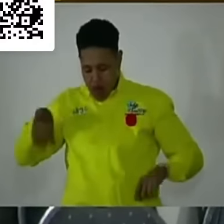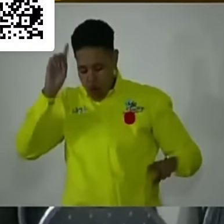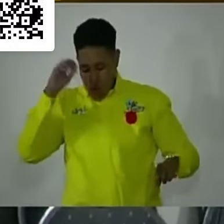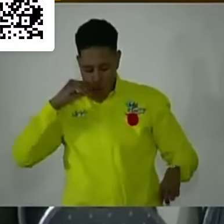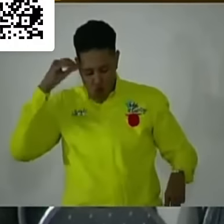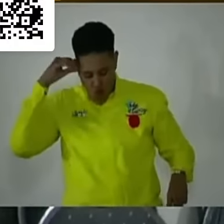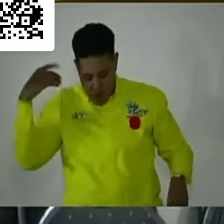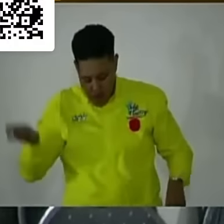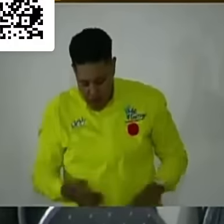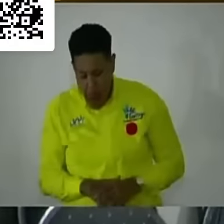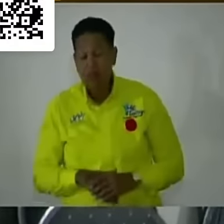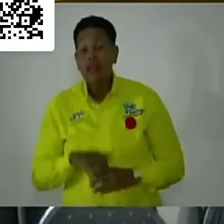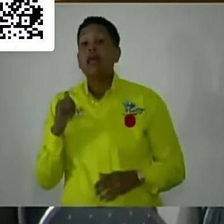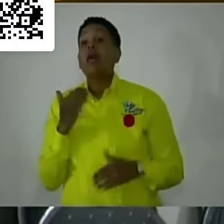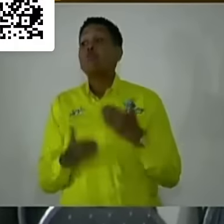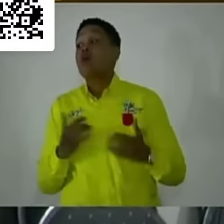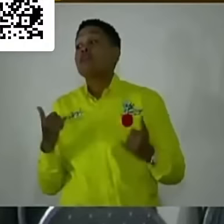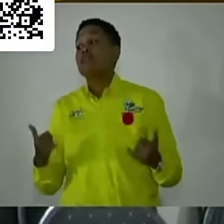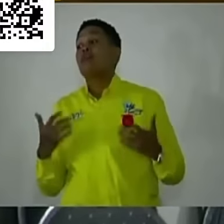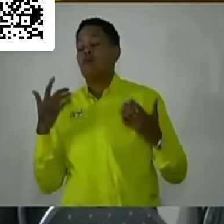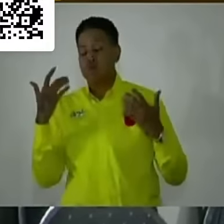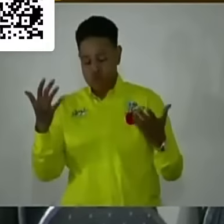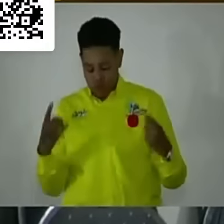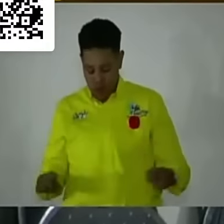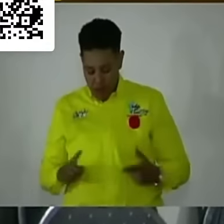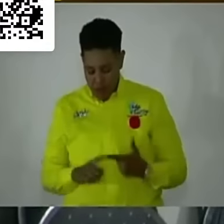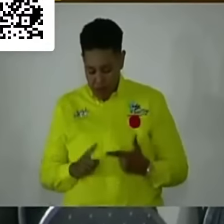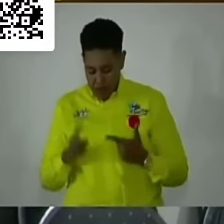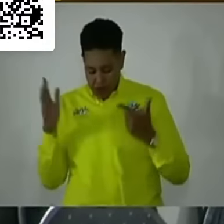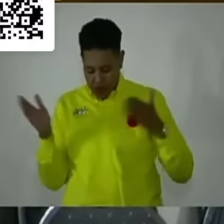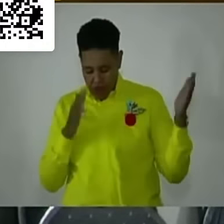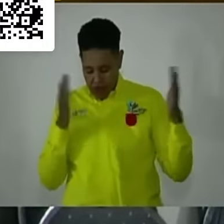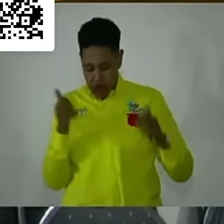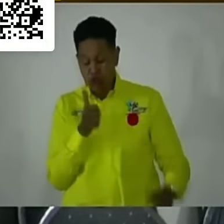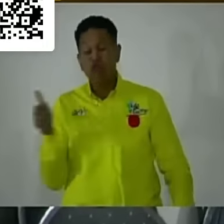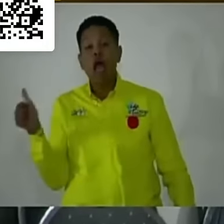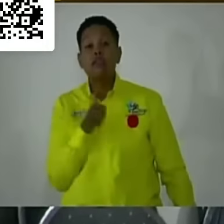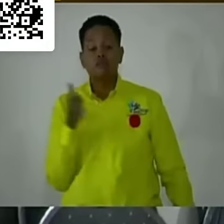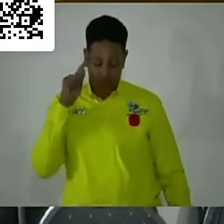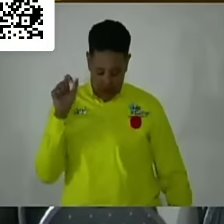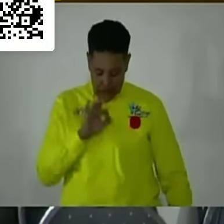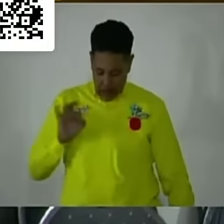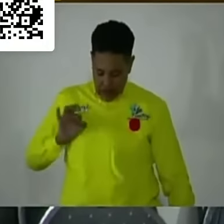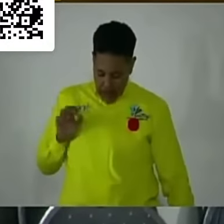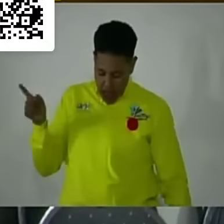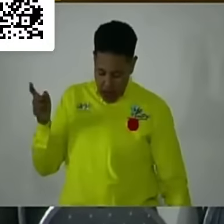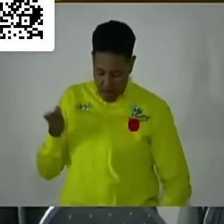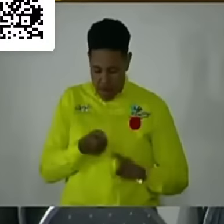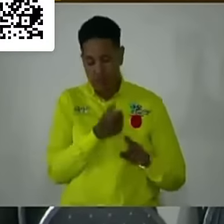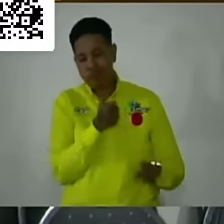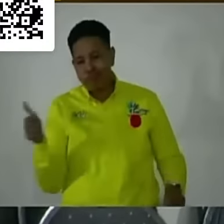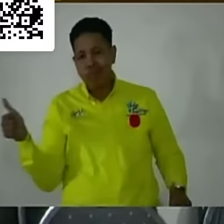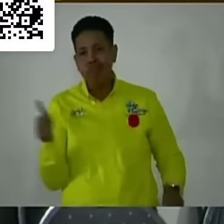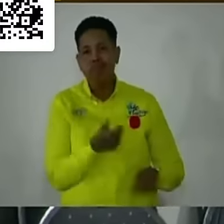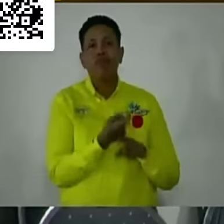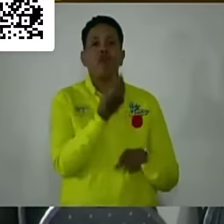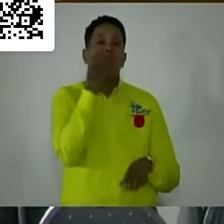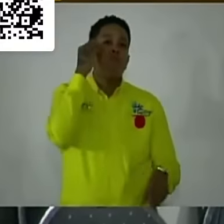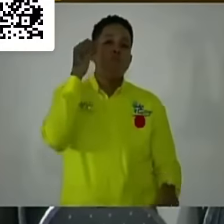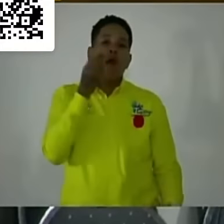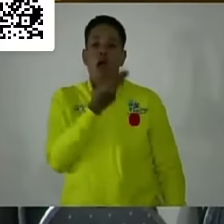home. And that process is in train. We are arranging transportation for staff to get to and from the